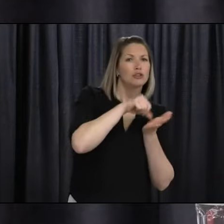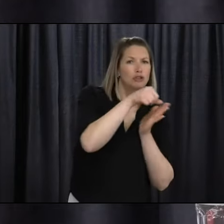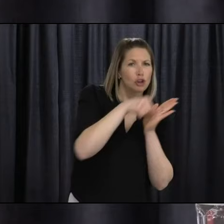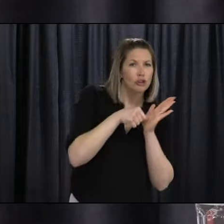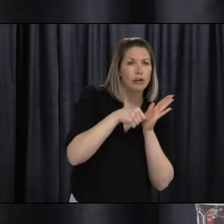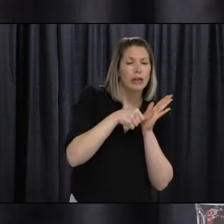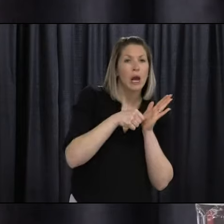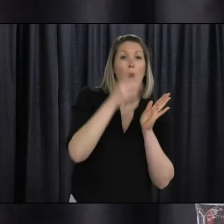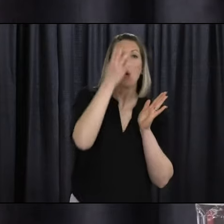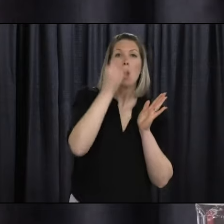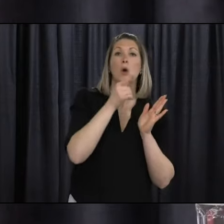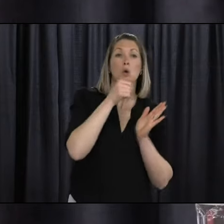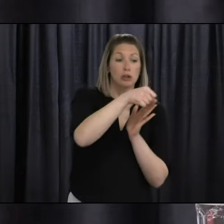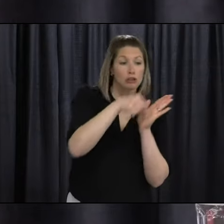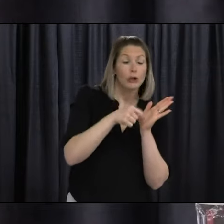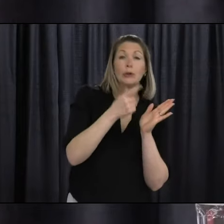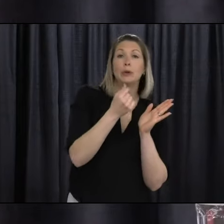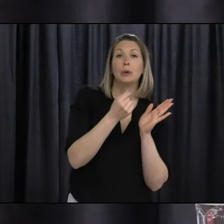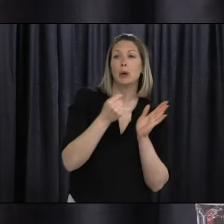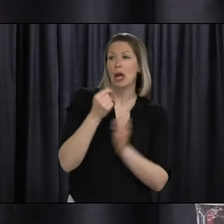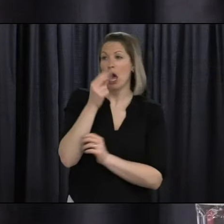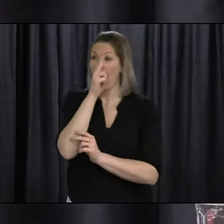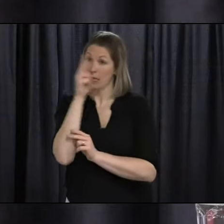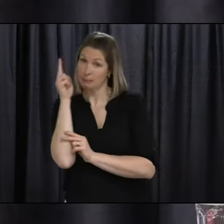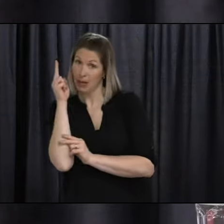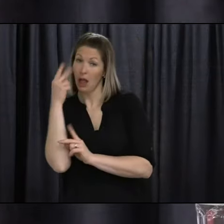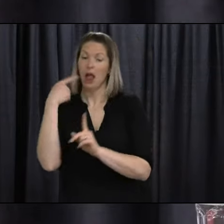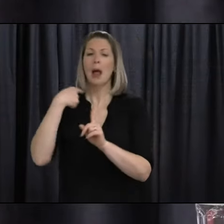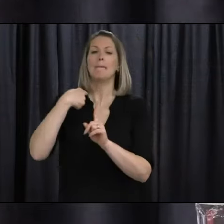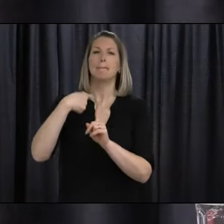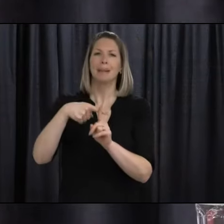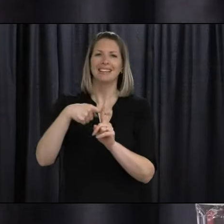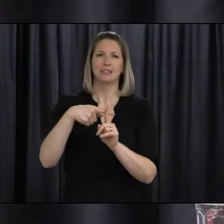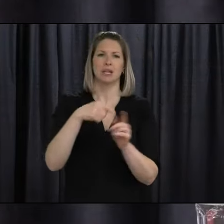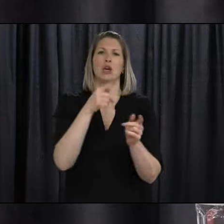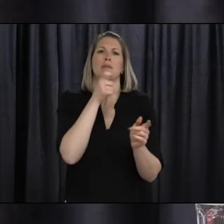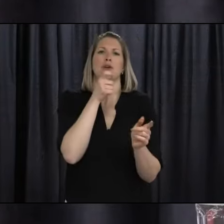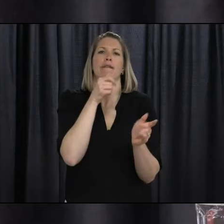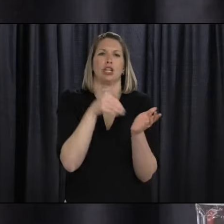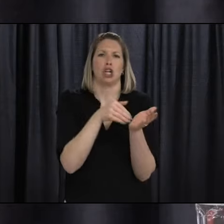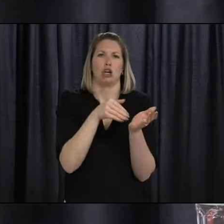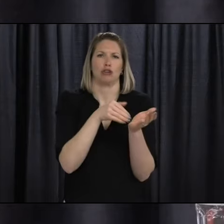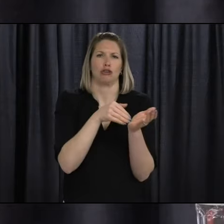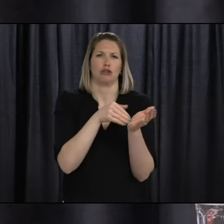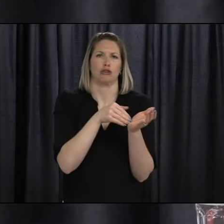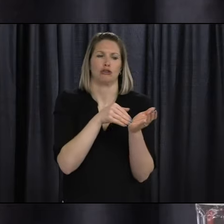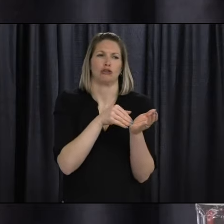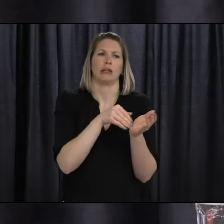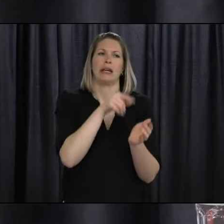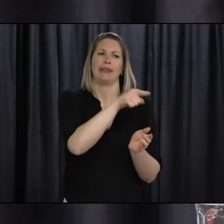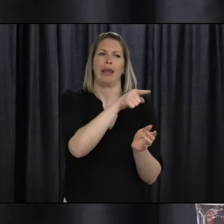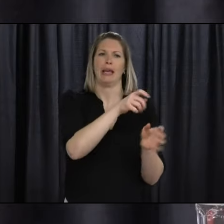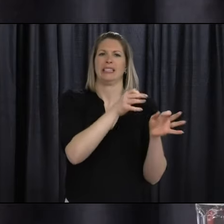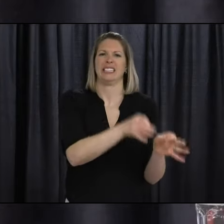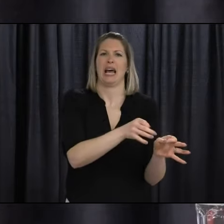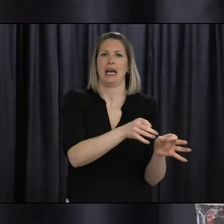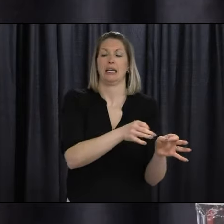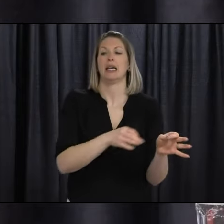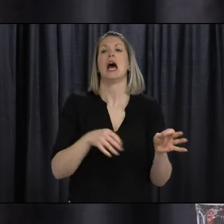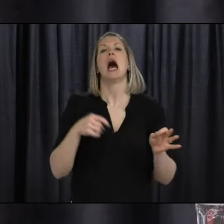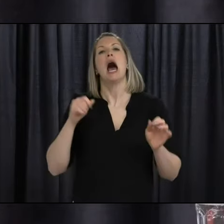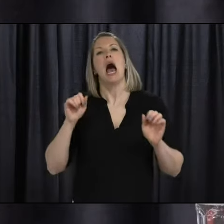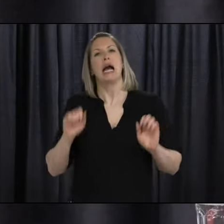the RHAs. So what we can tell you with some certainty is the number of cases that had been intended to have been